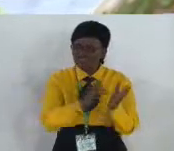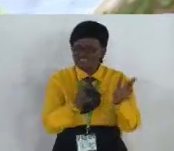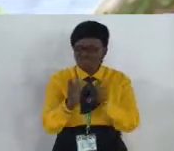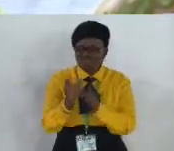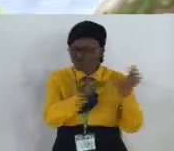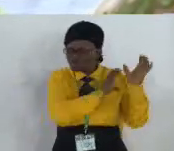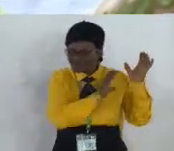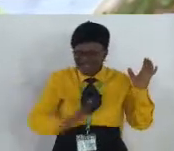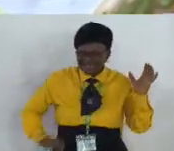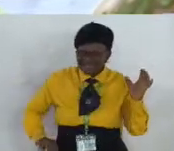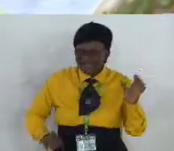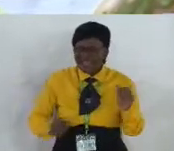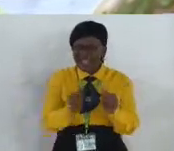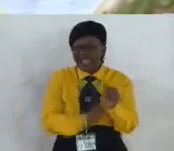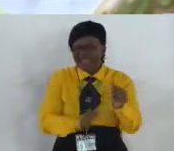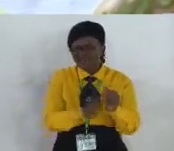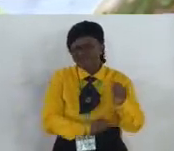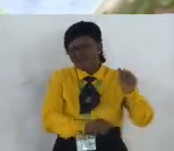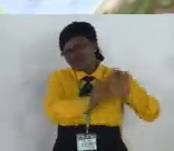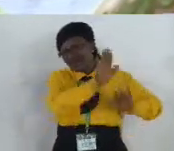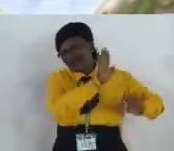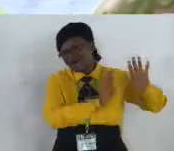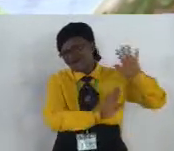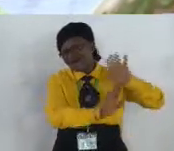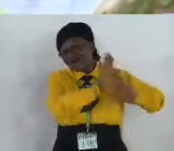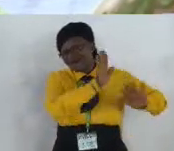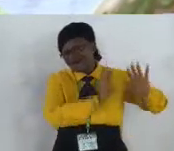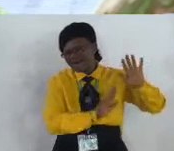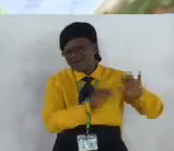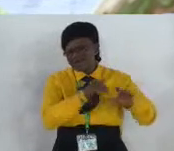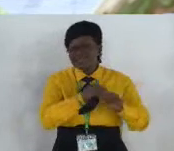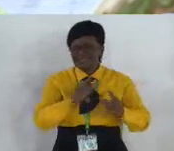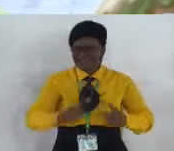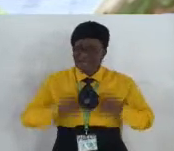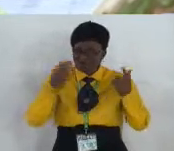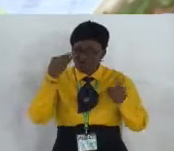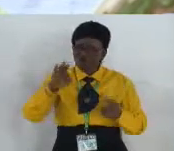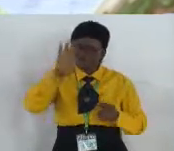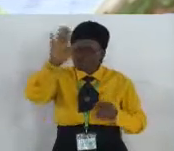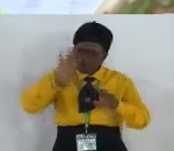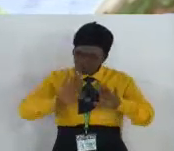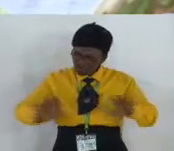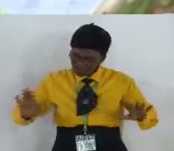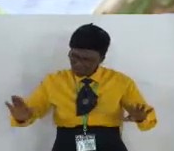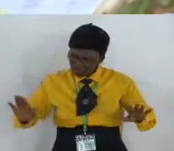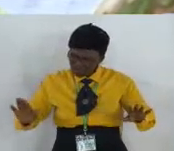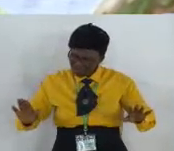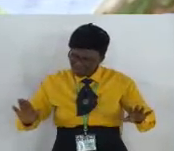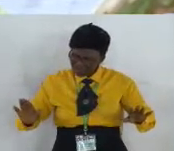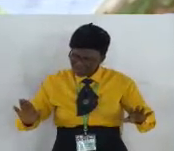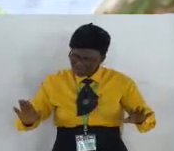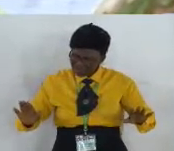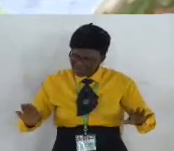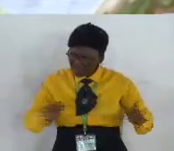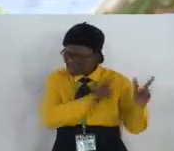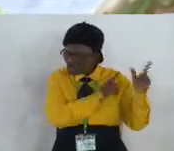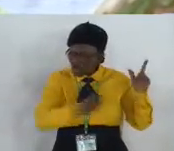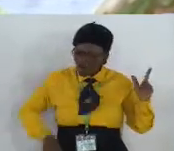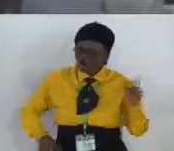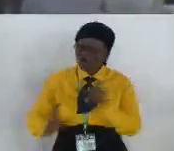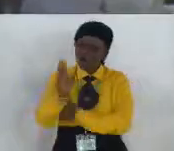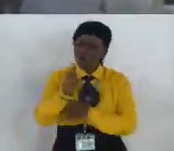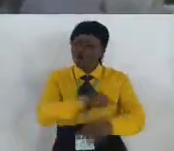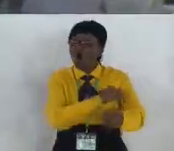every siege on the bodies of your children, Lord God Almighty, remove it now.